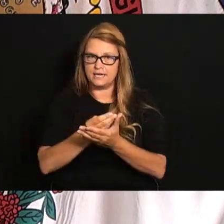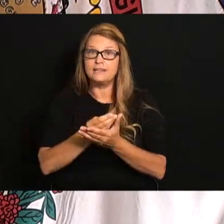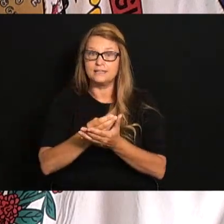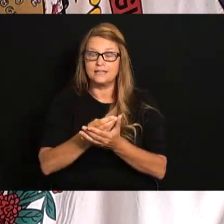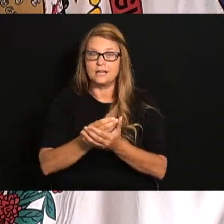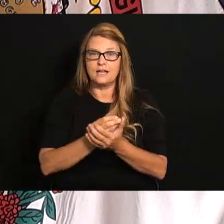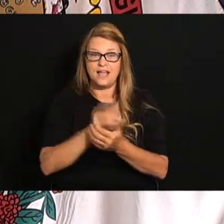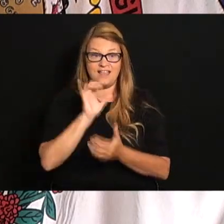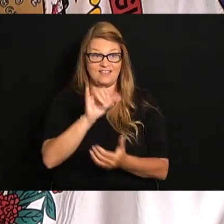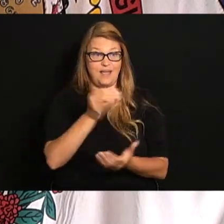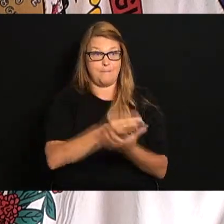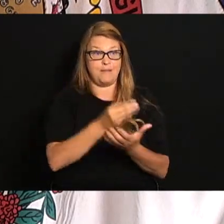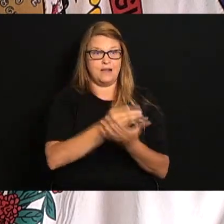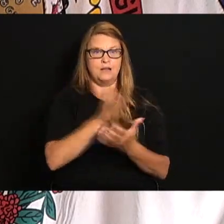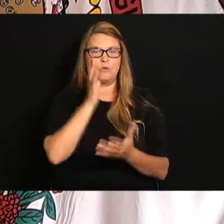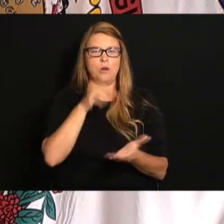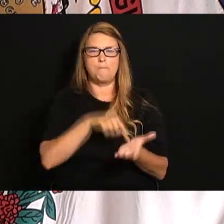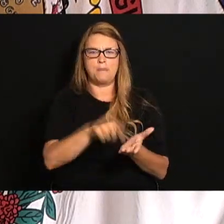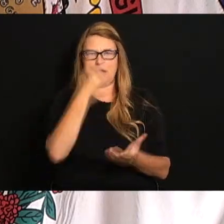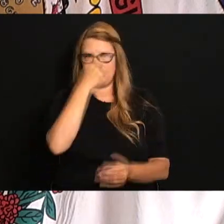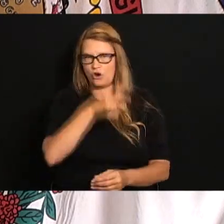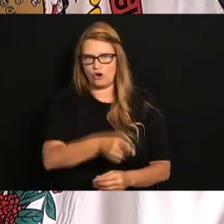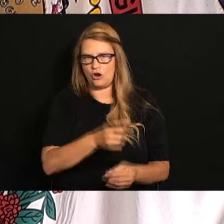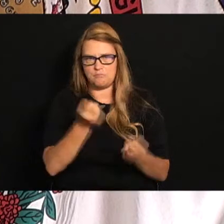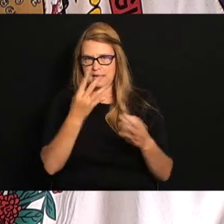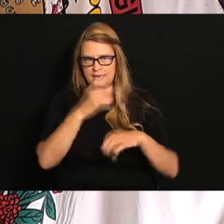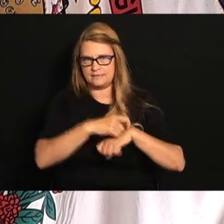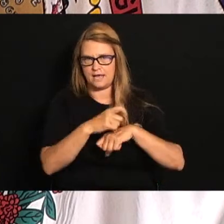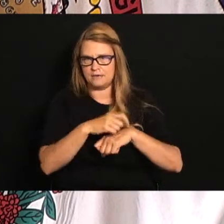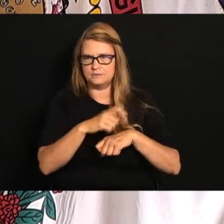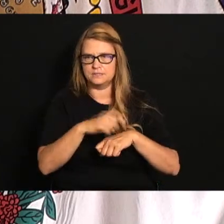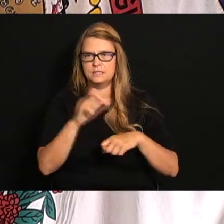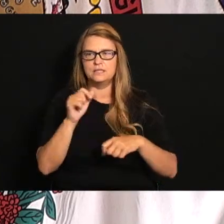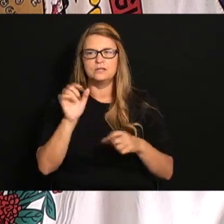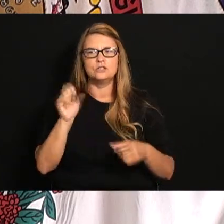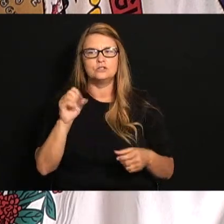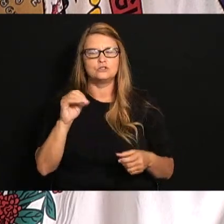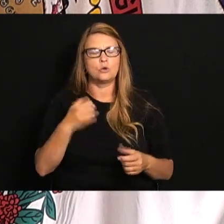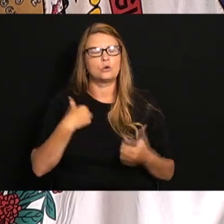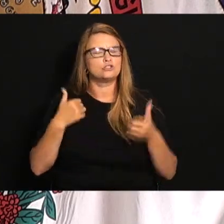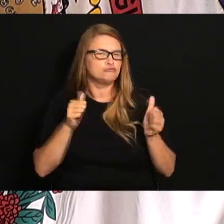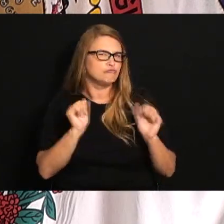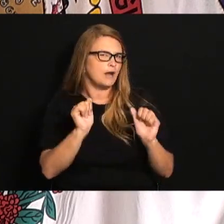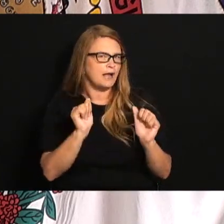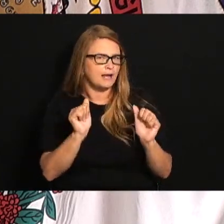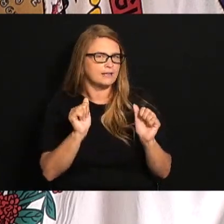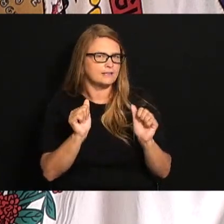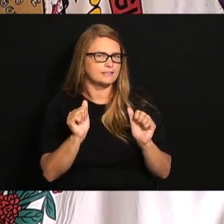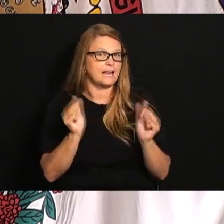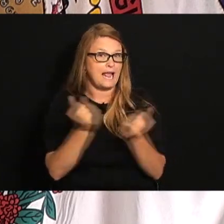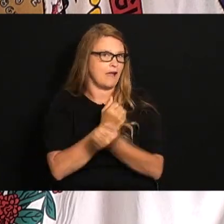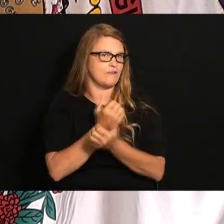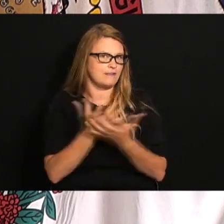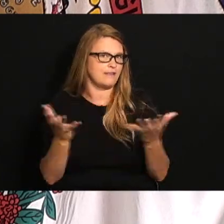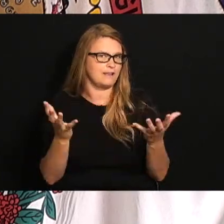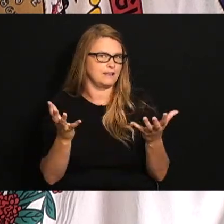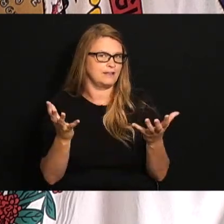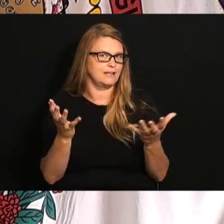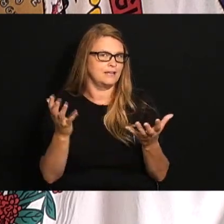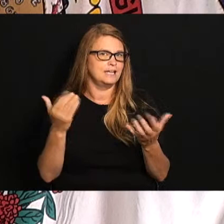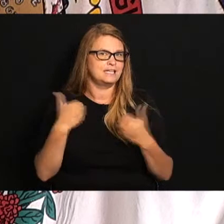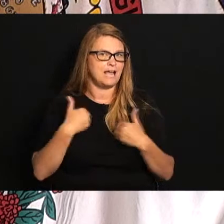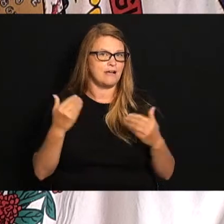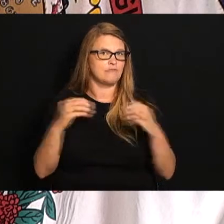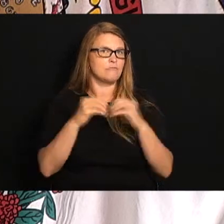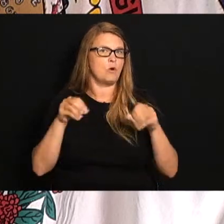her in multiple times. And so with all that being said, we're just trying with all in us to bring more and